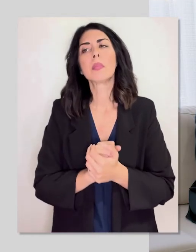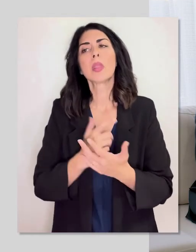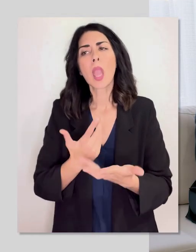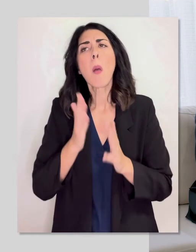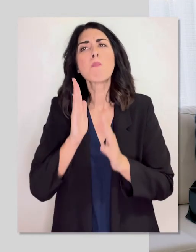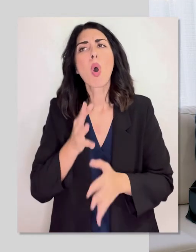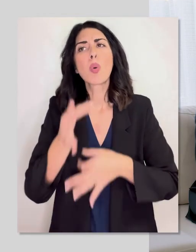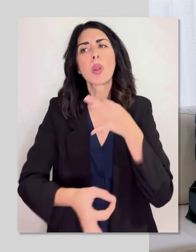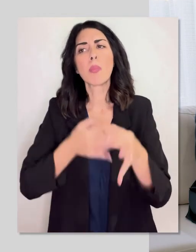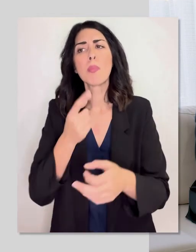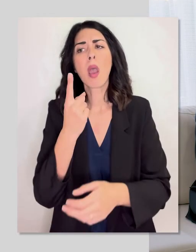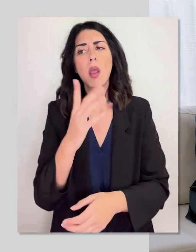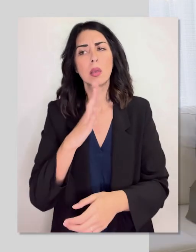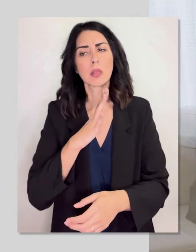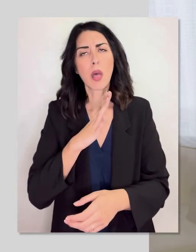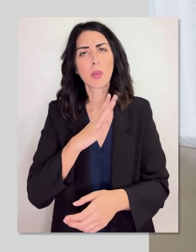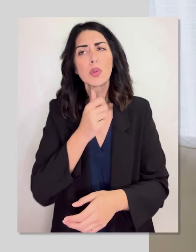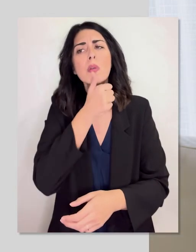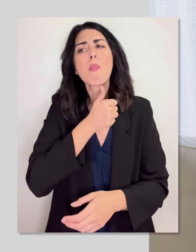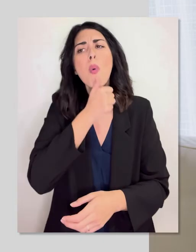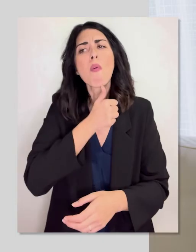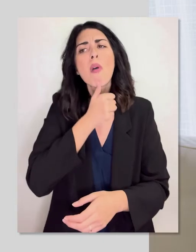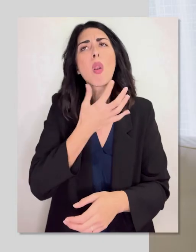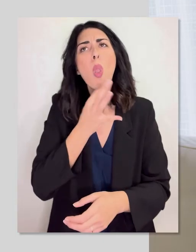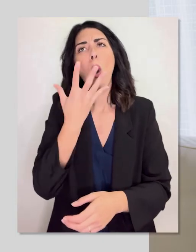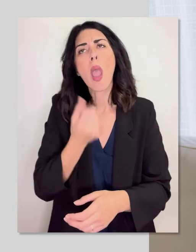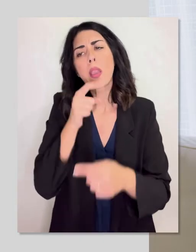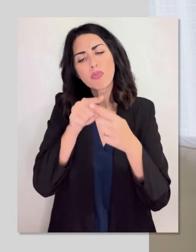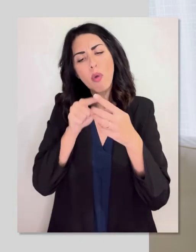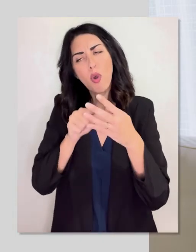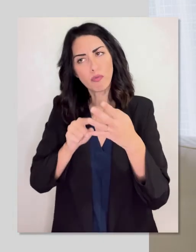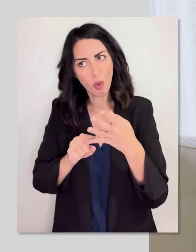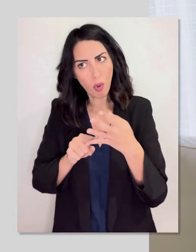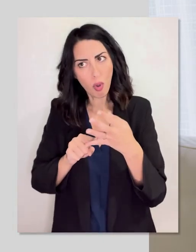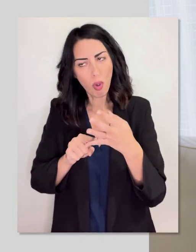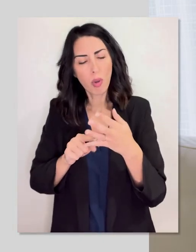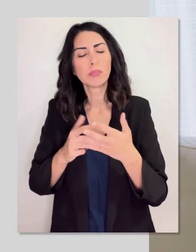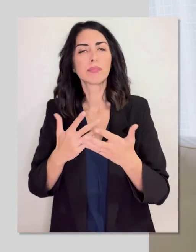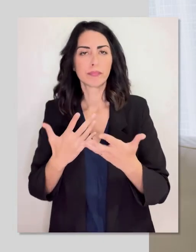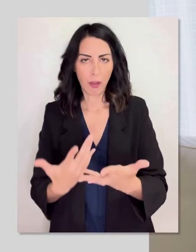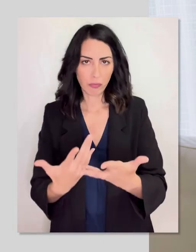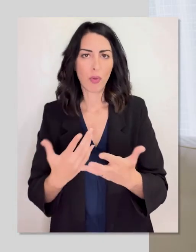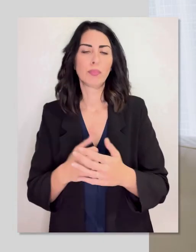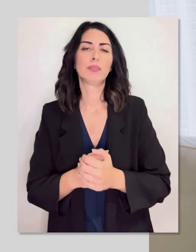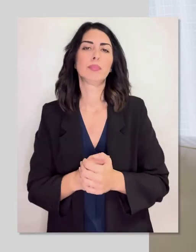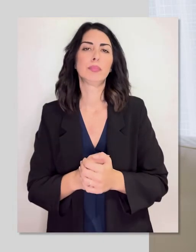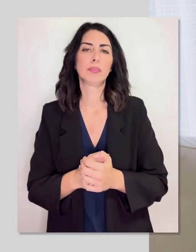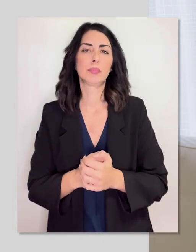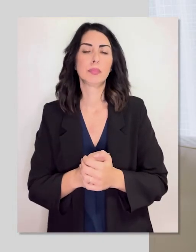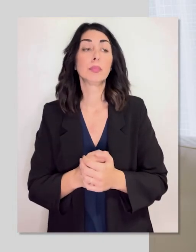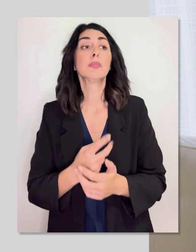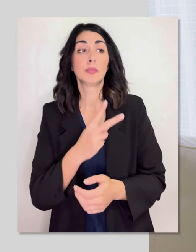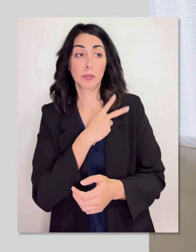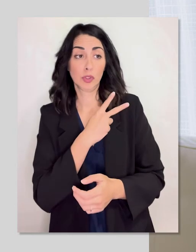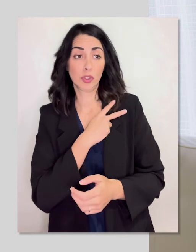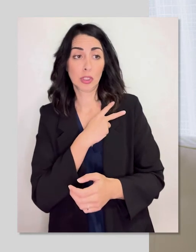be the clinical picture. That's true. And actually, when you go to a doctor,